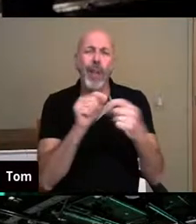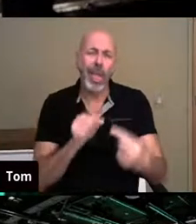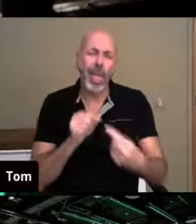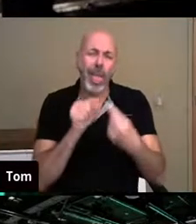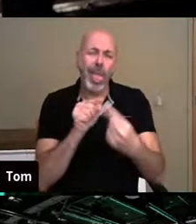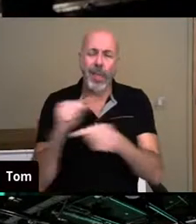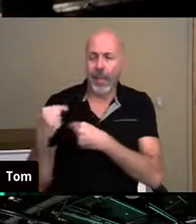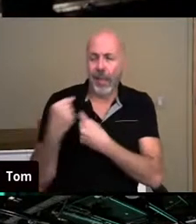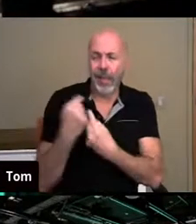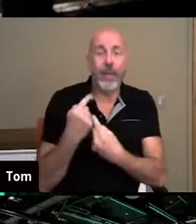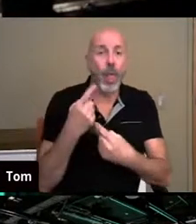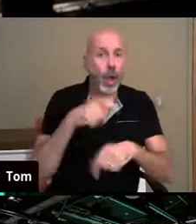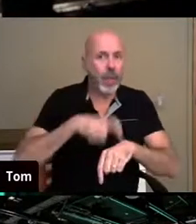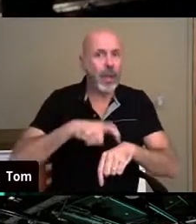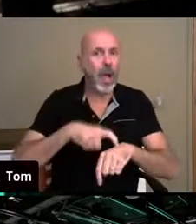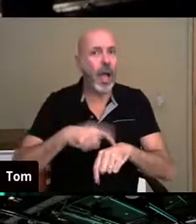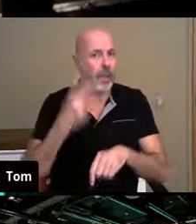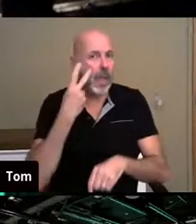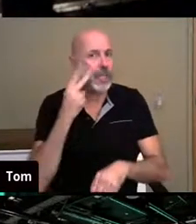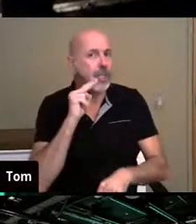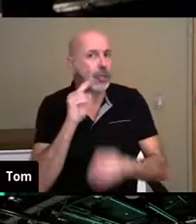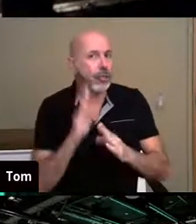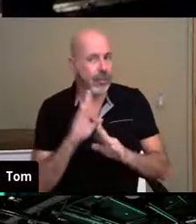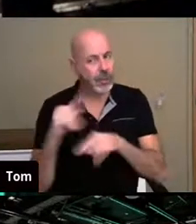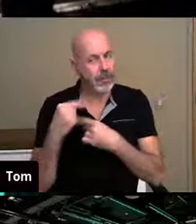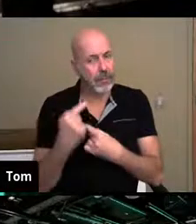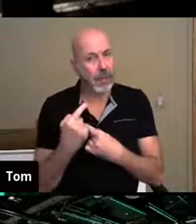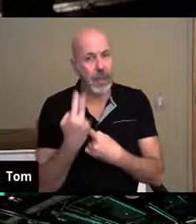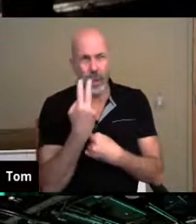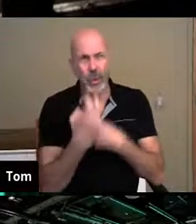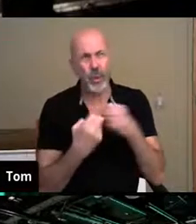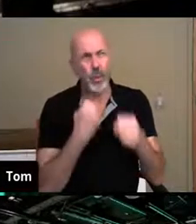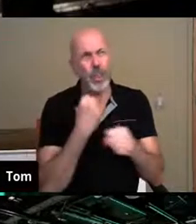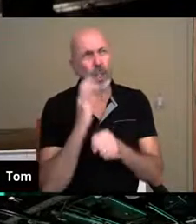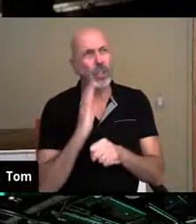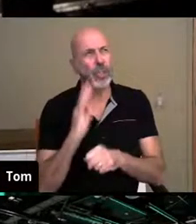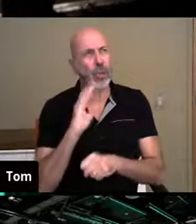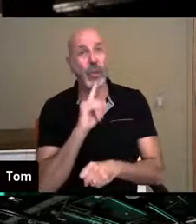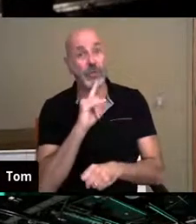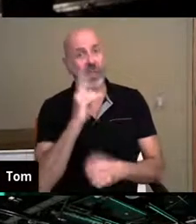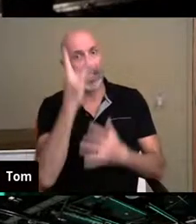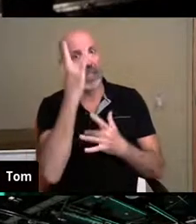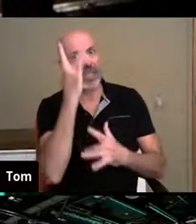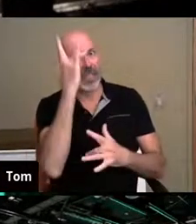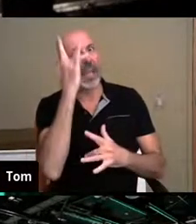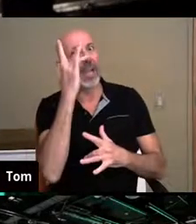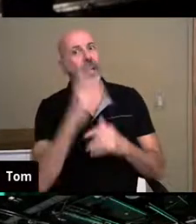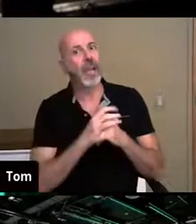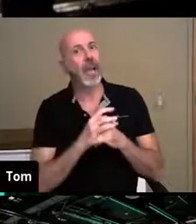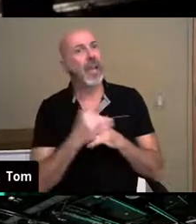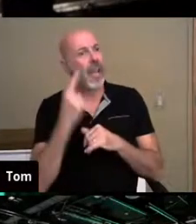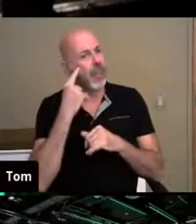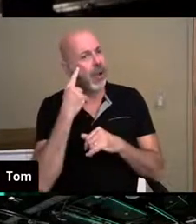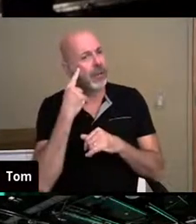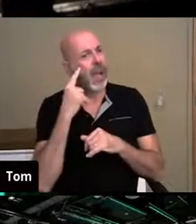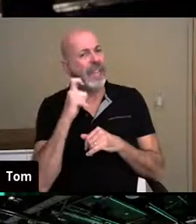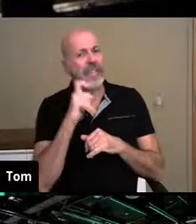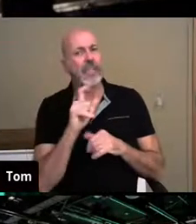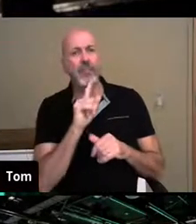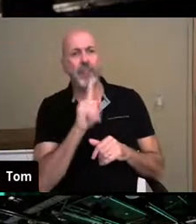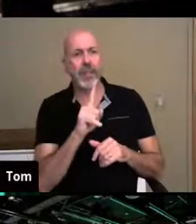particular nutritionist for a while. And 2 years ago, I was really, really sick and had to come back from that as well.